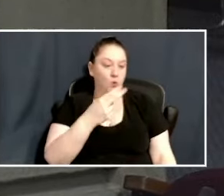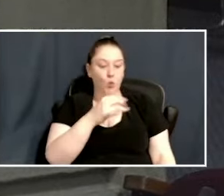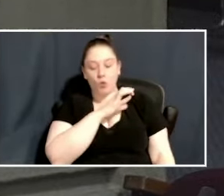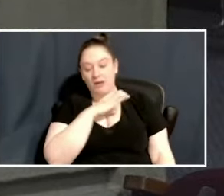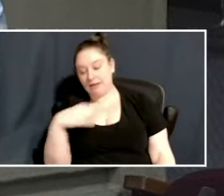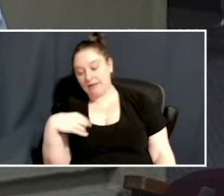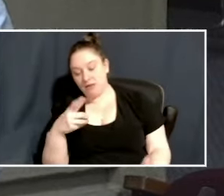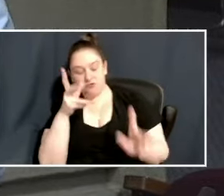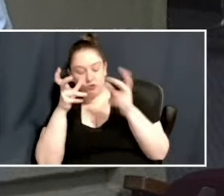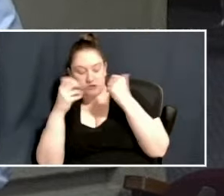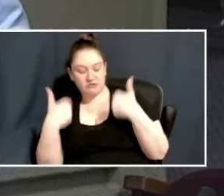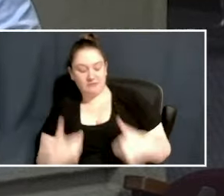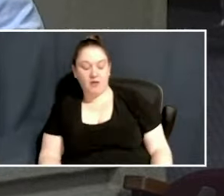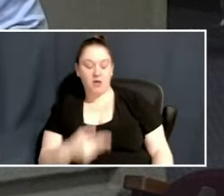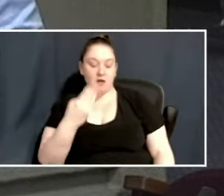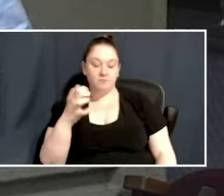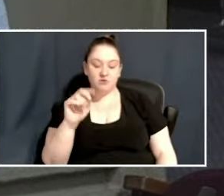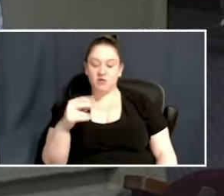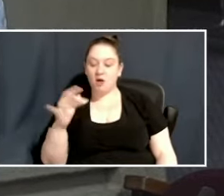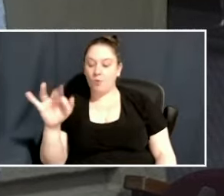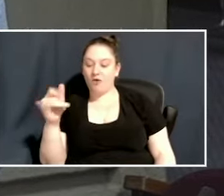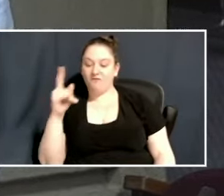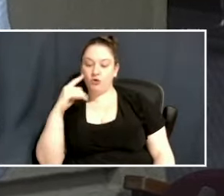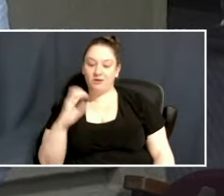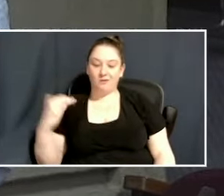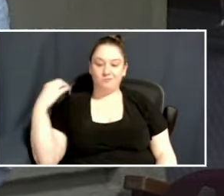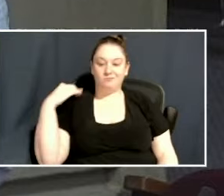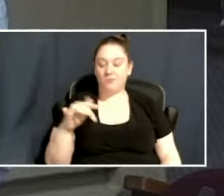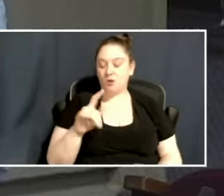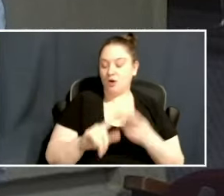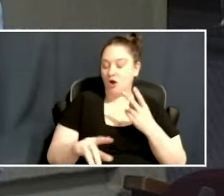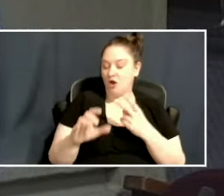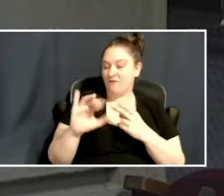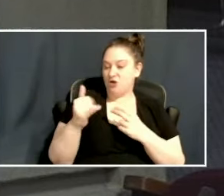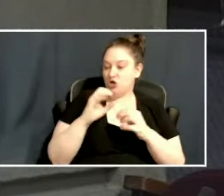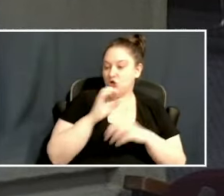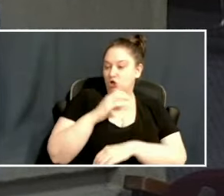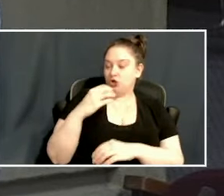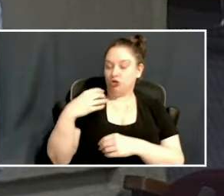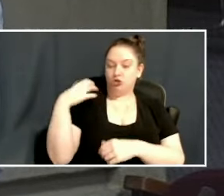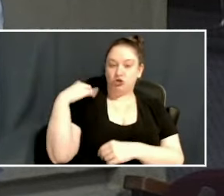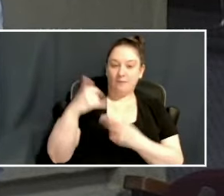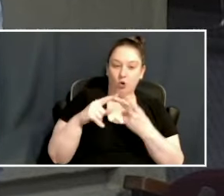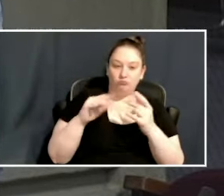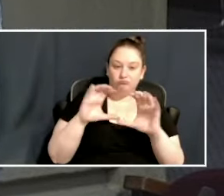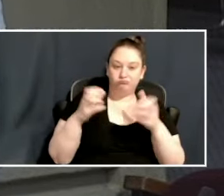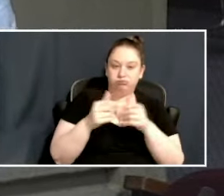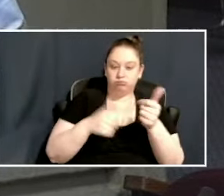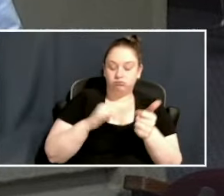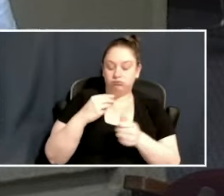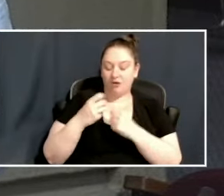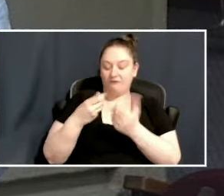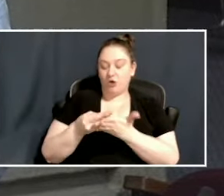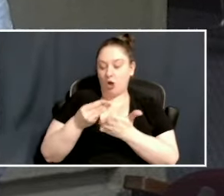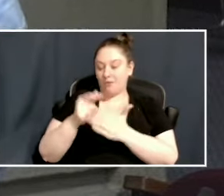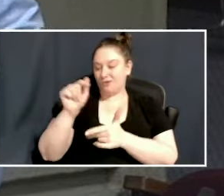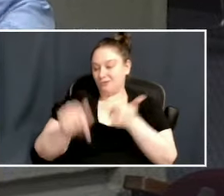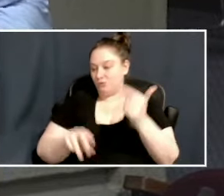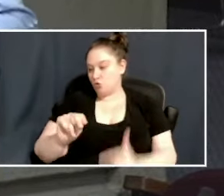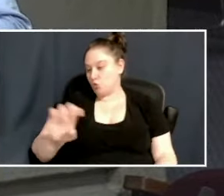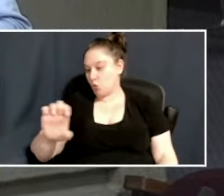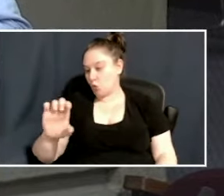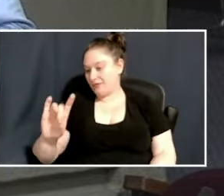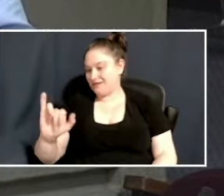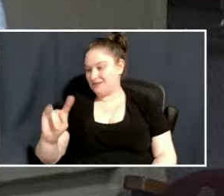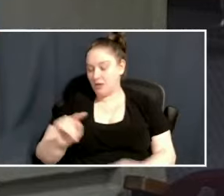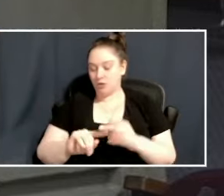Hoffert, and I serve as CEO of the Salem Area Chamber of Commerce. We're located at 1110 Commercial Street, Northeast downtown, in Ward 1. I